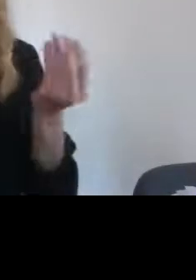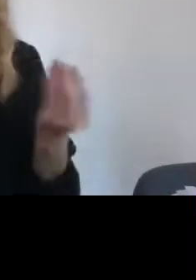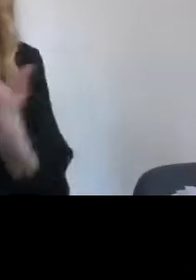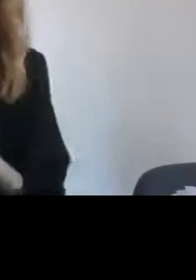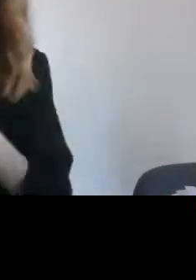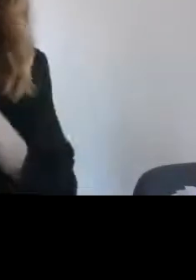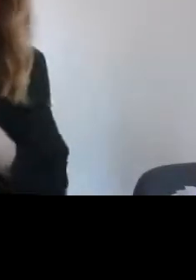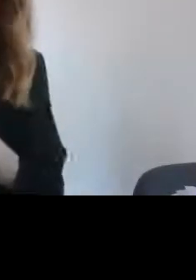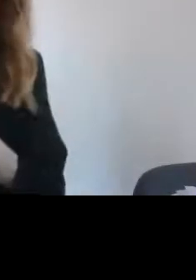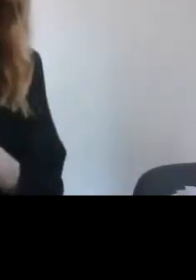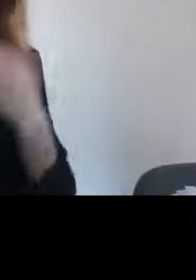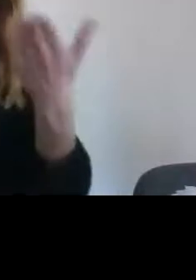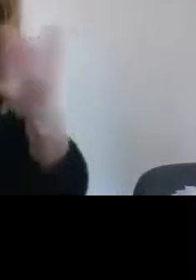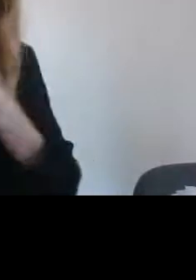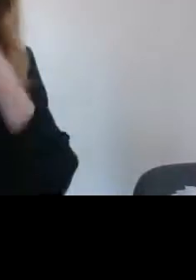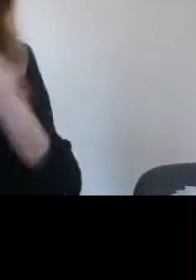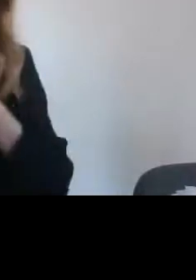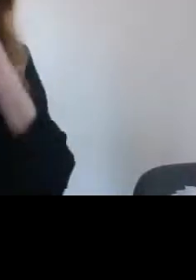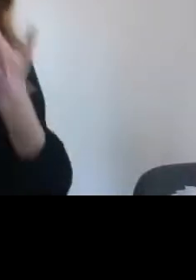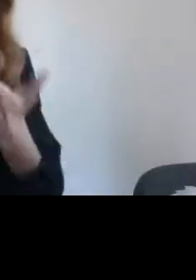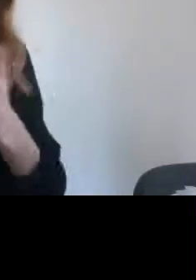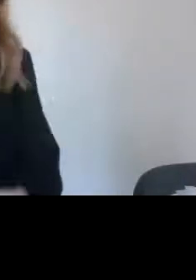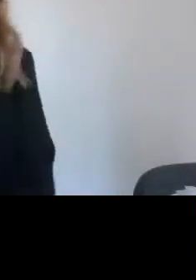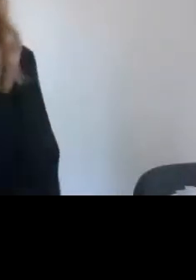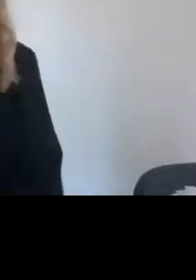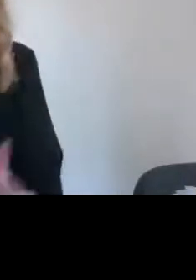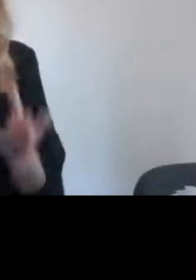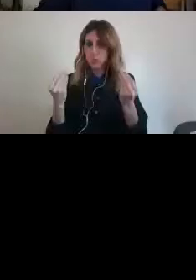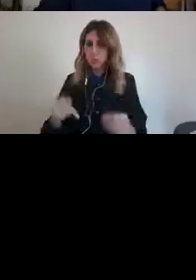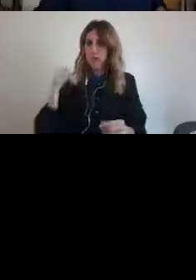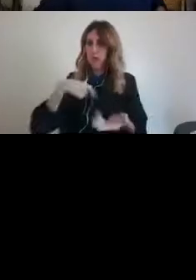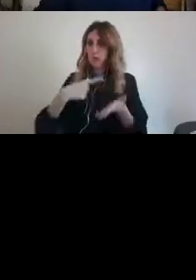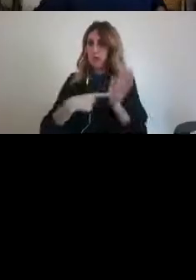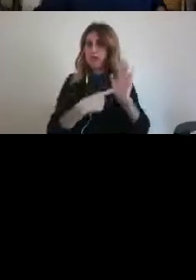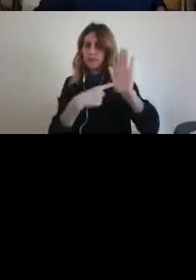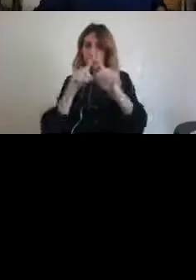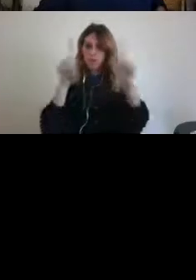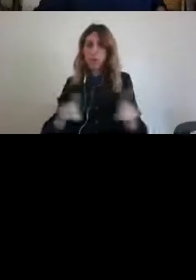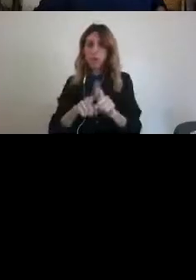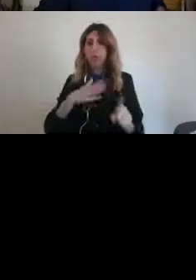and the stage is yours. Thank you. Thank you. I'm going to share my screen.